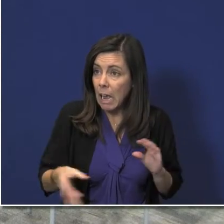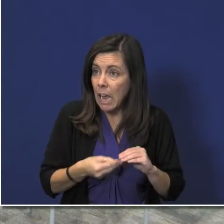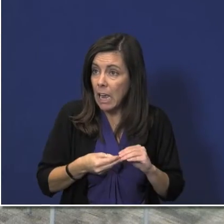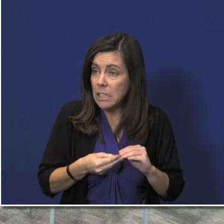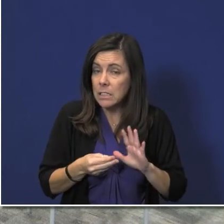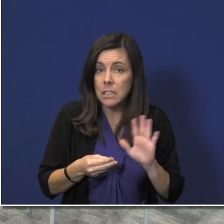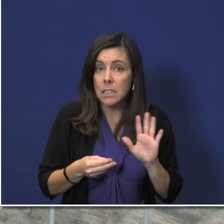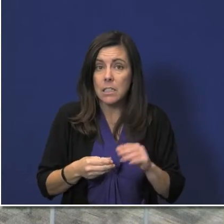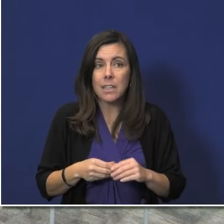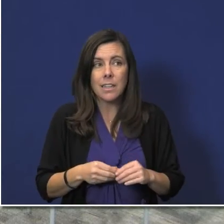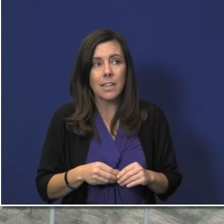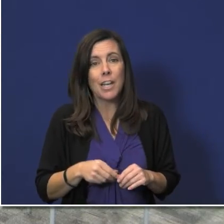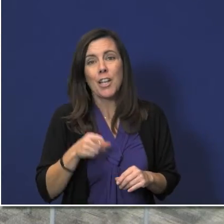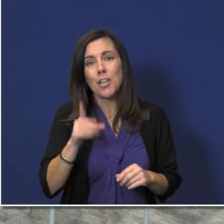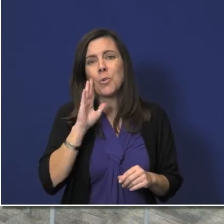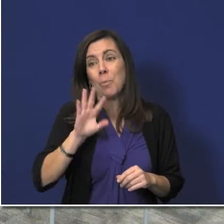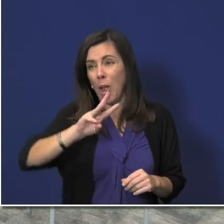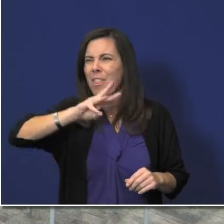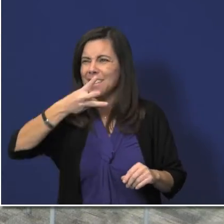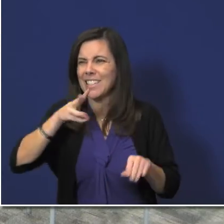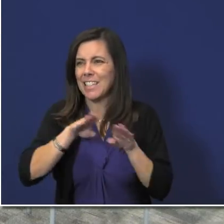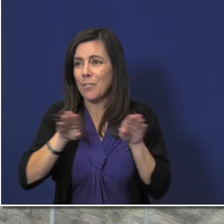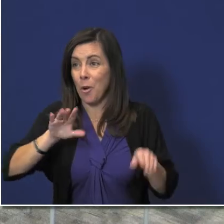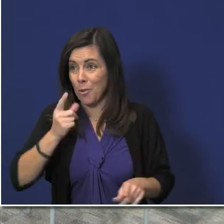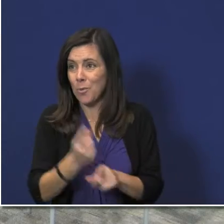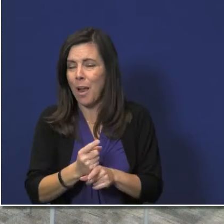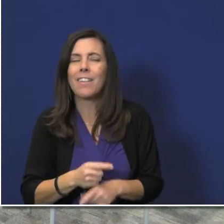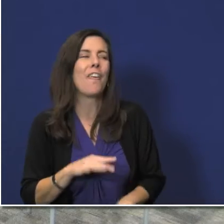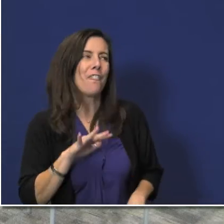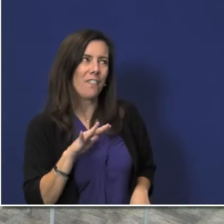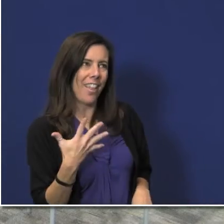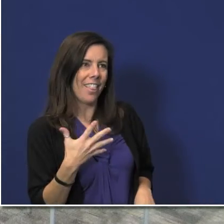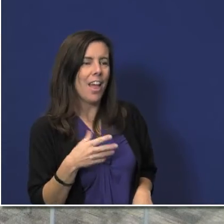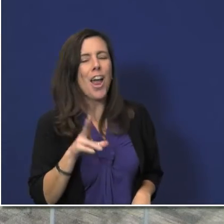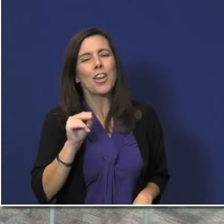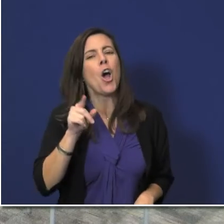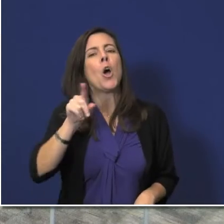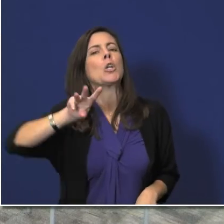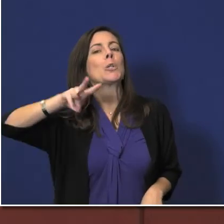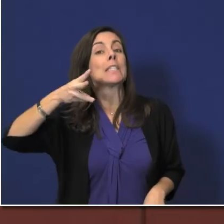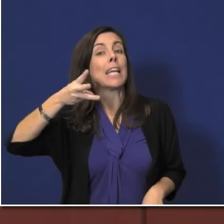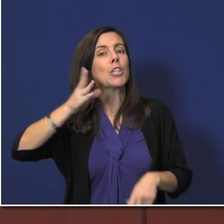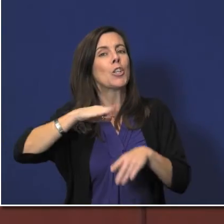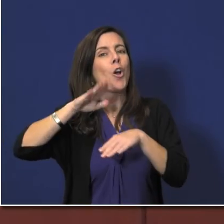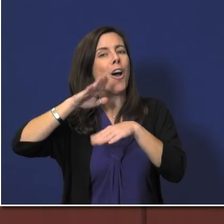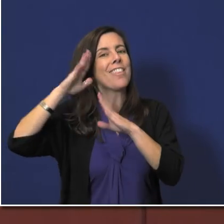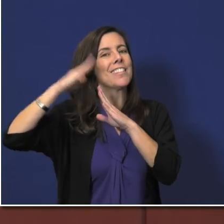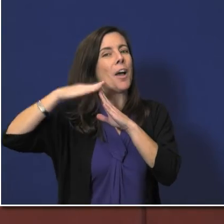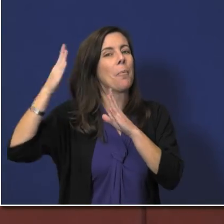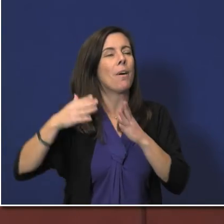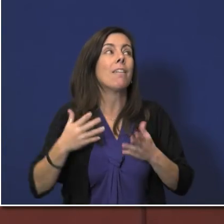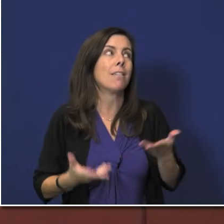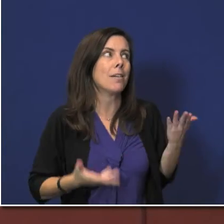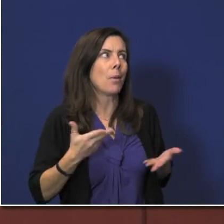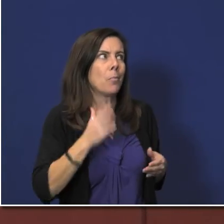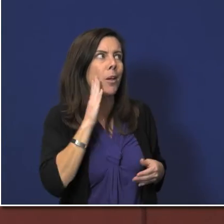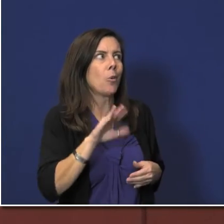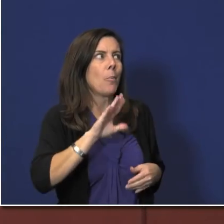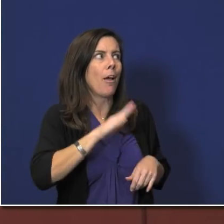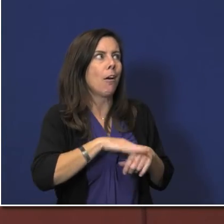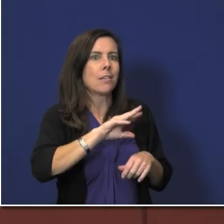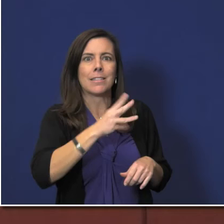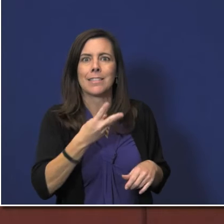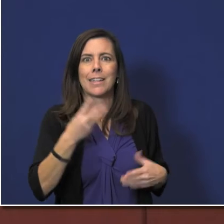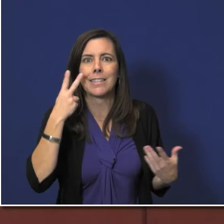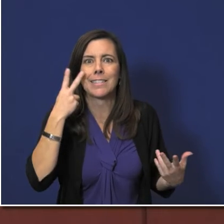You will be on the 6th floor, right? 5th. Oh, no, you're on the 6th. You didn't know Well, I that? may be on the 6th floor. I